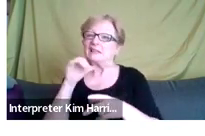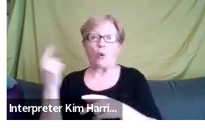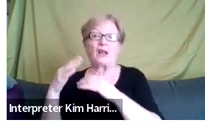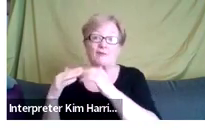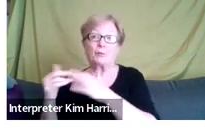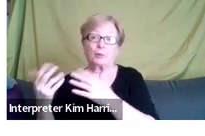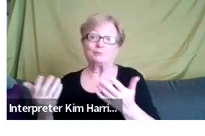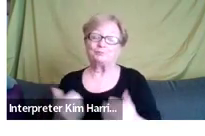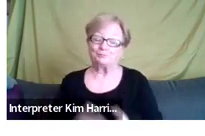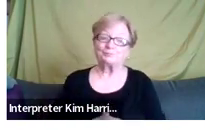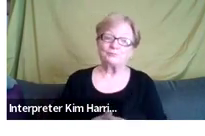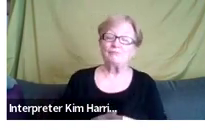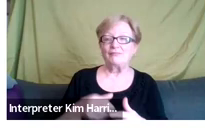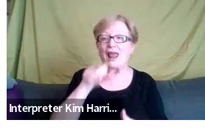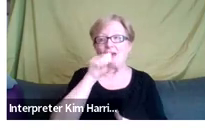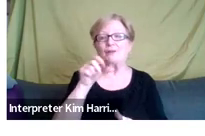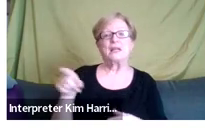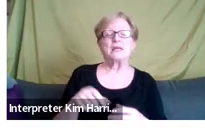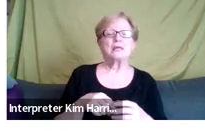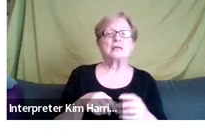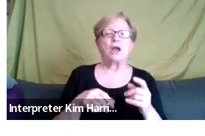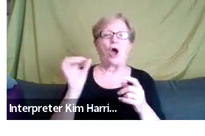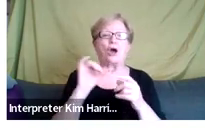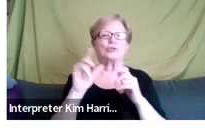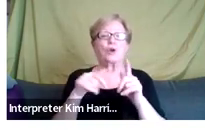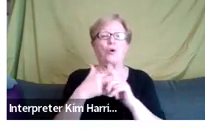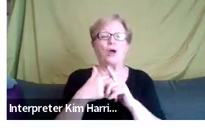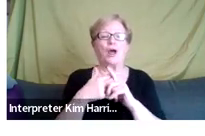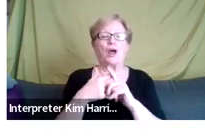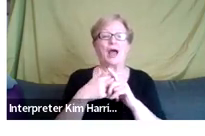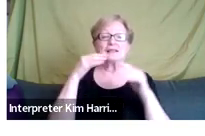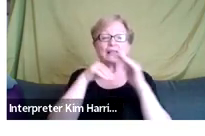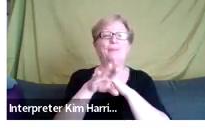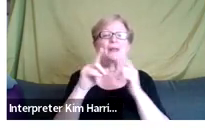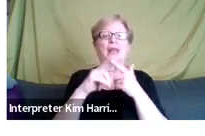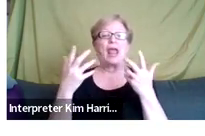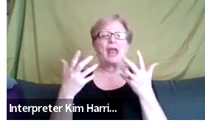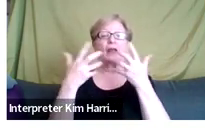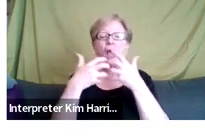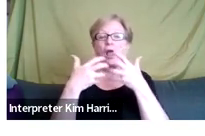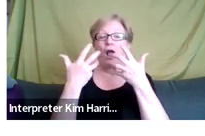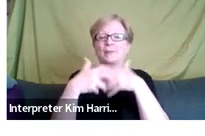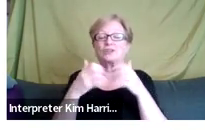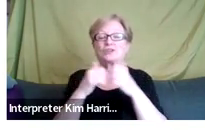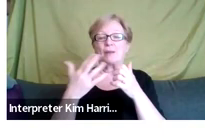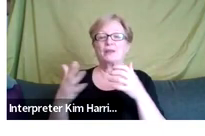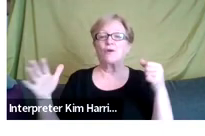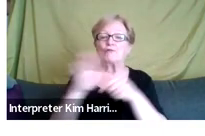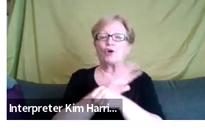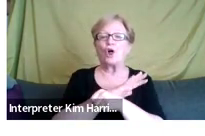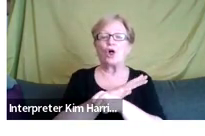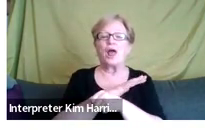then lastly, accessibility and accommodations. That means physical inclusion,